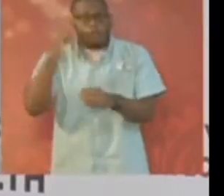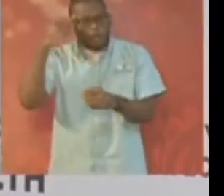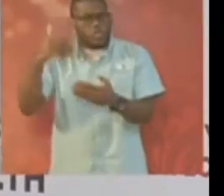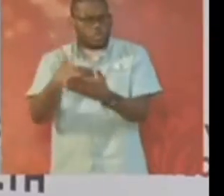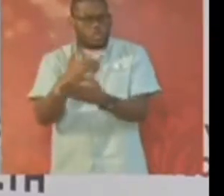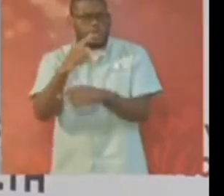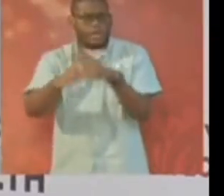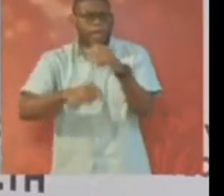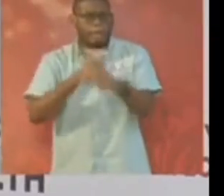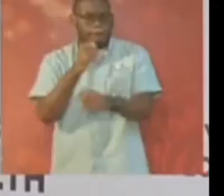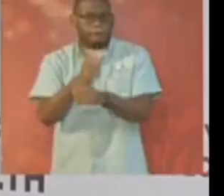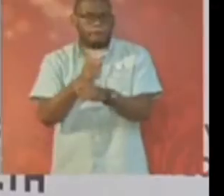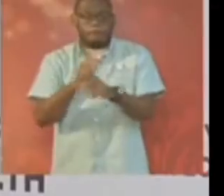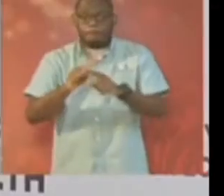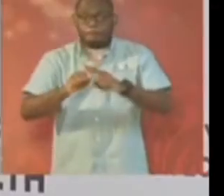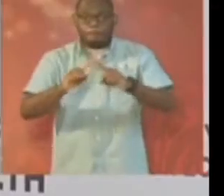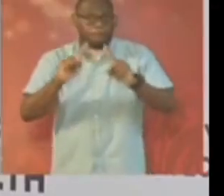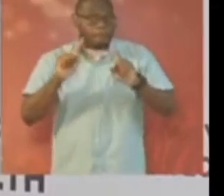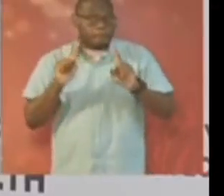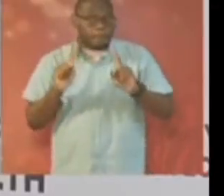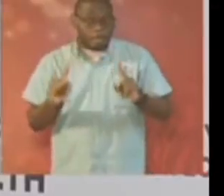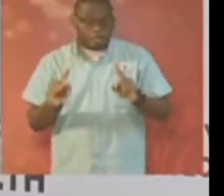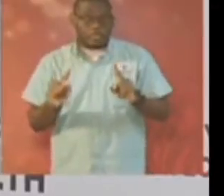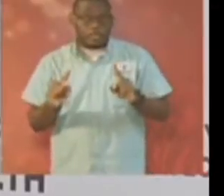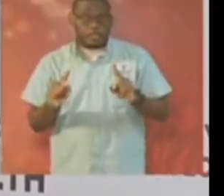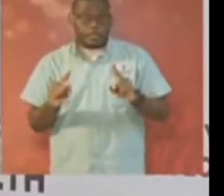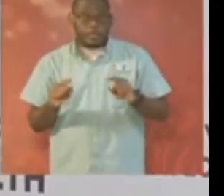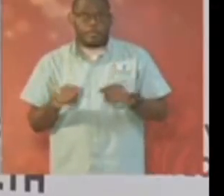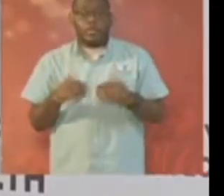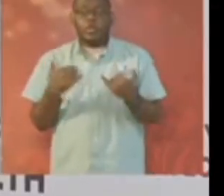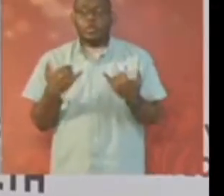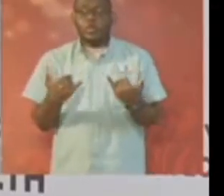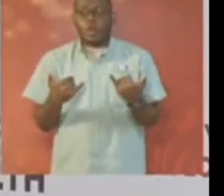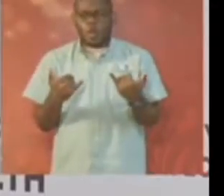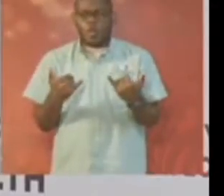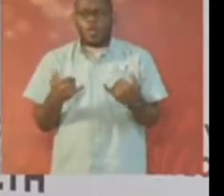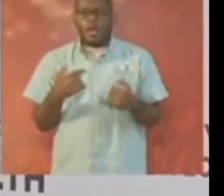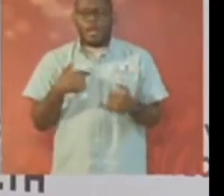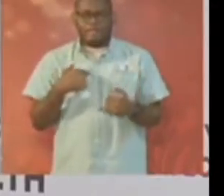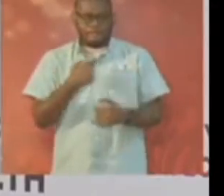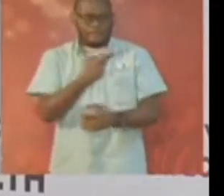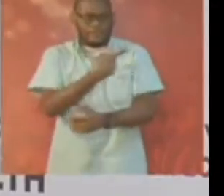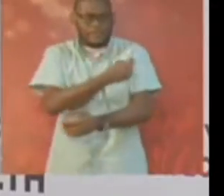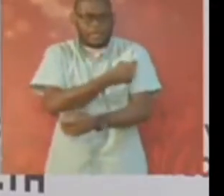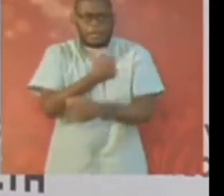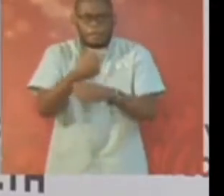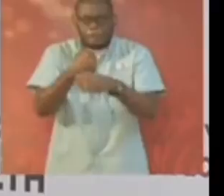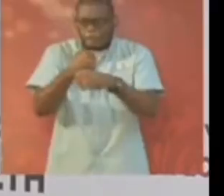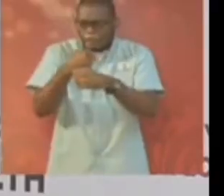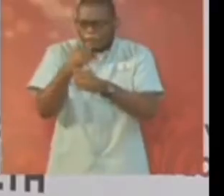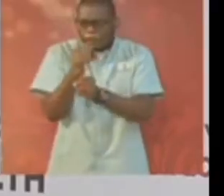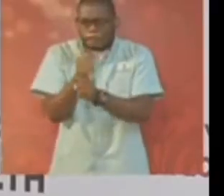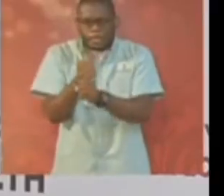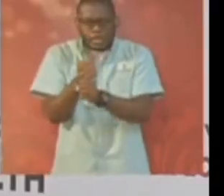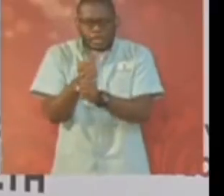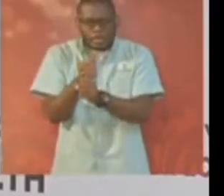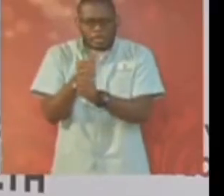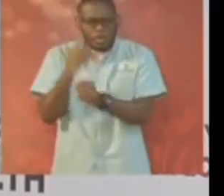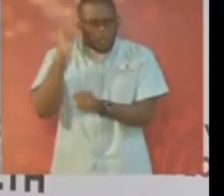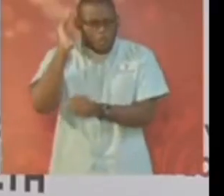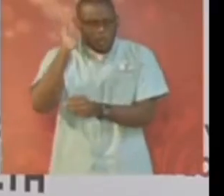present is that the vaccines that are being produced to meet and to match